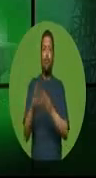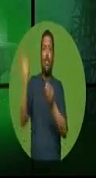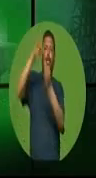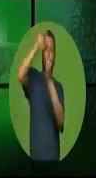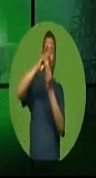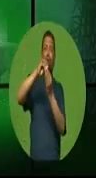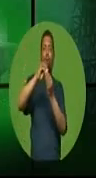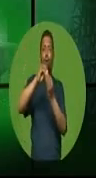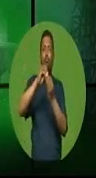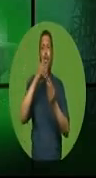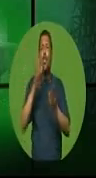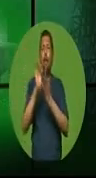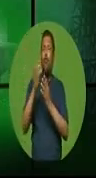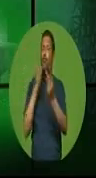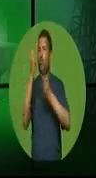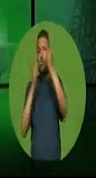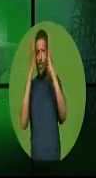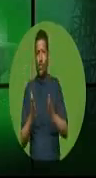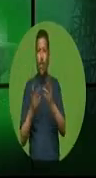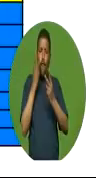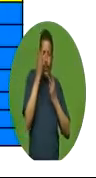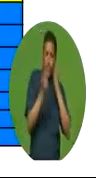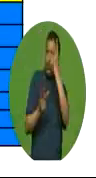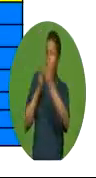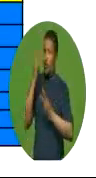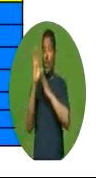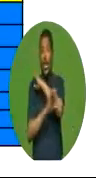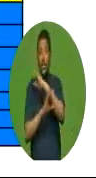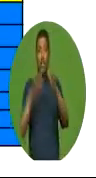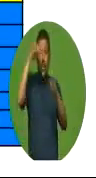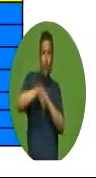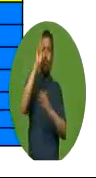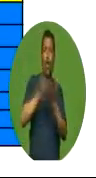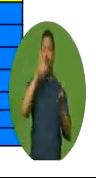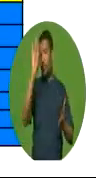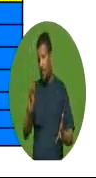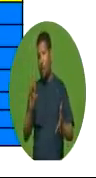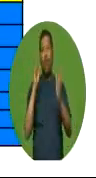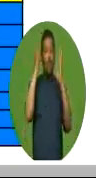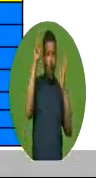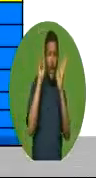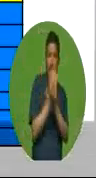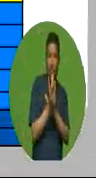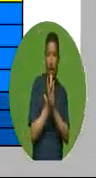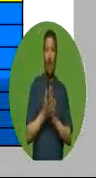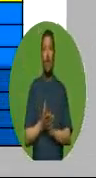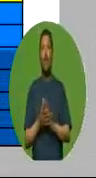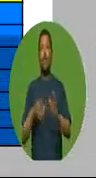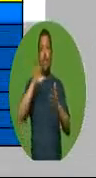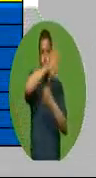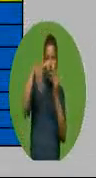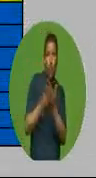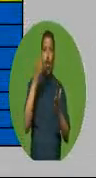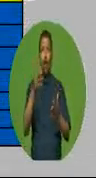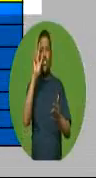in the number of tourists visiting the country. In 2007, for example, a total